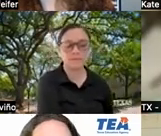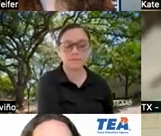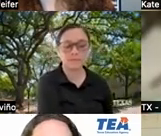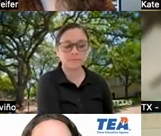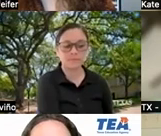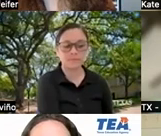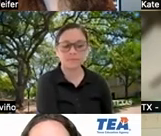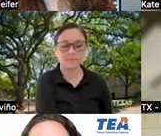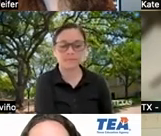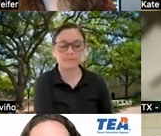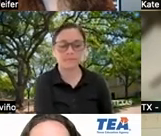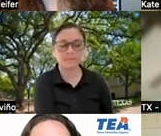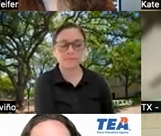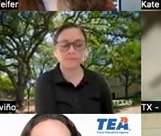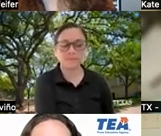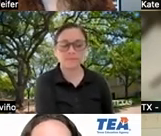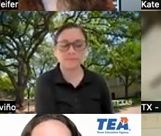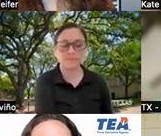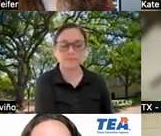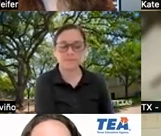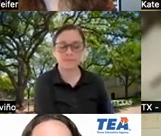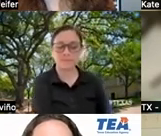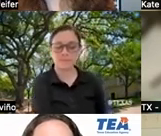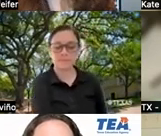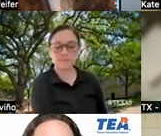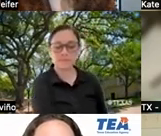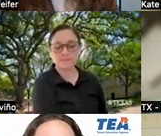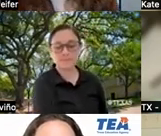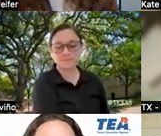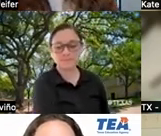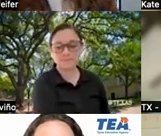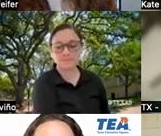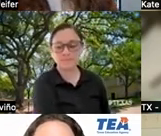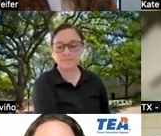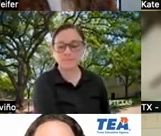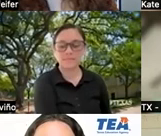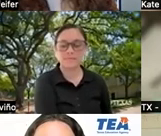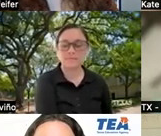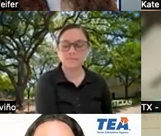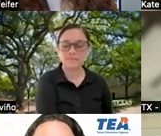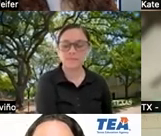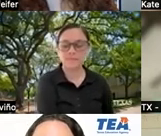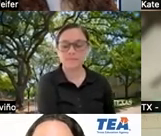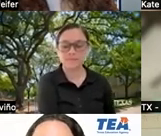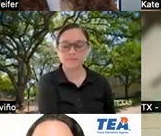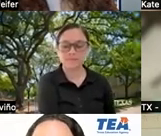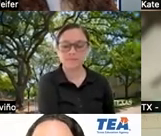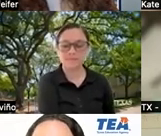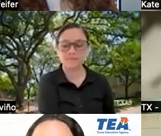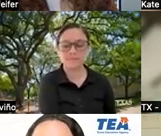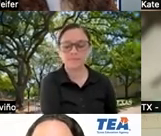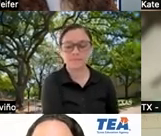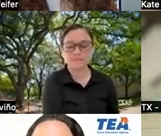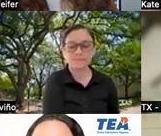will be facilitating all of our strategic planning efforts today. So Kate, over to you. Thanks,